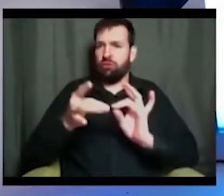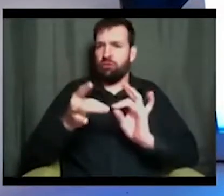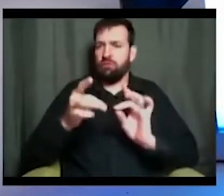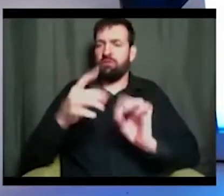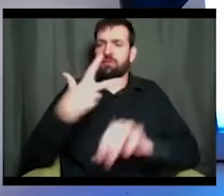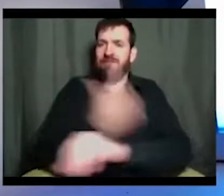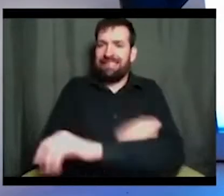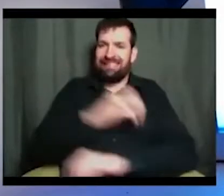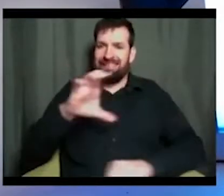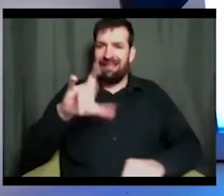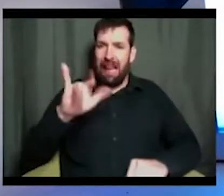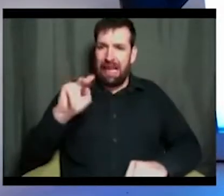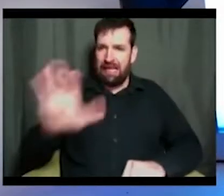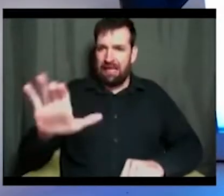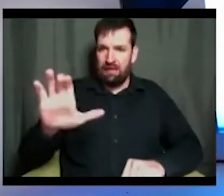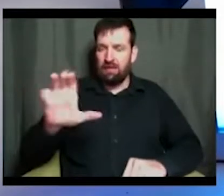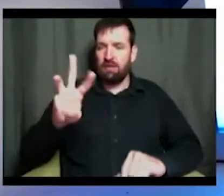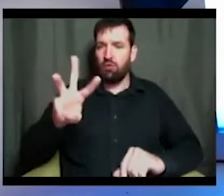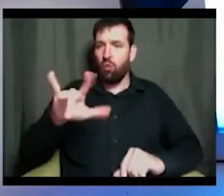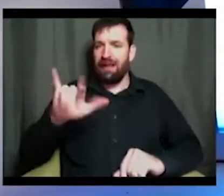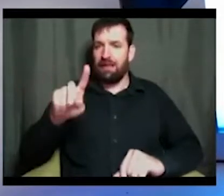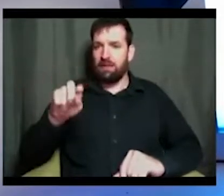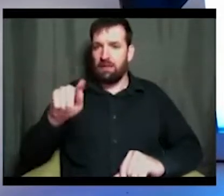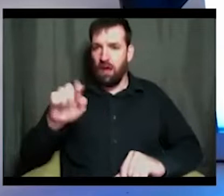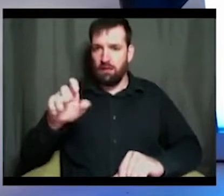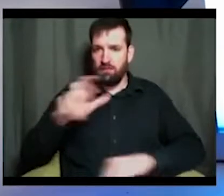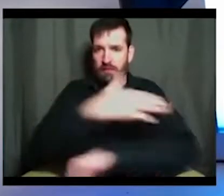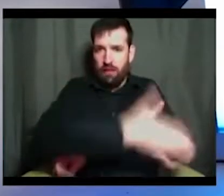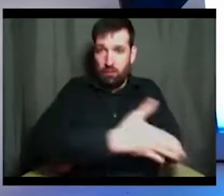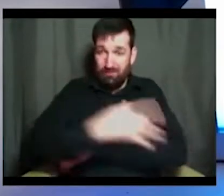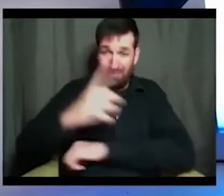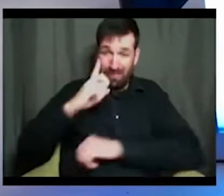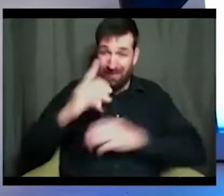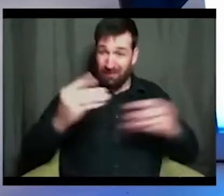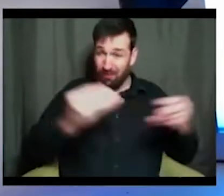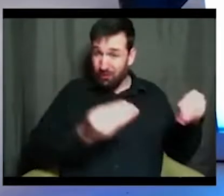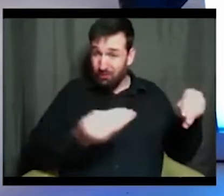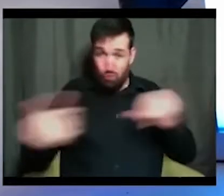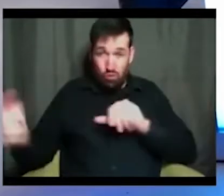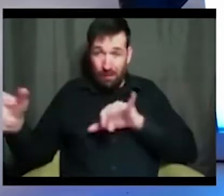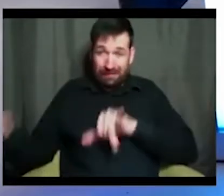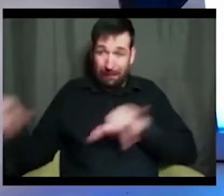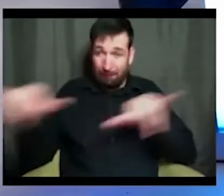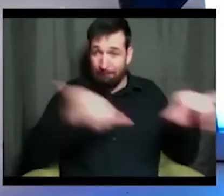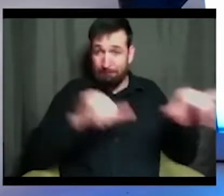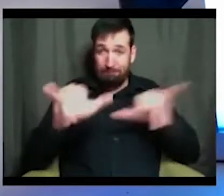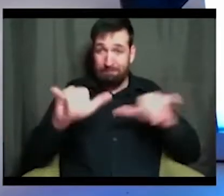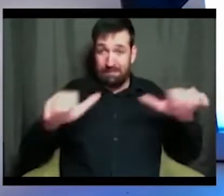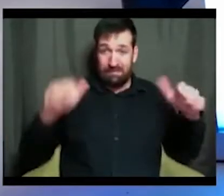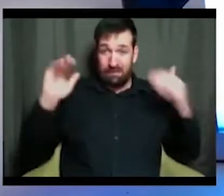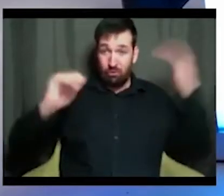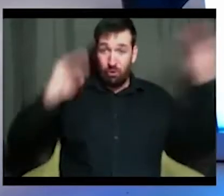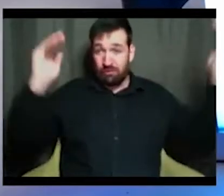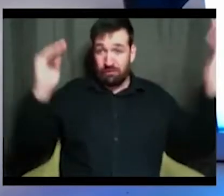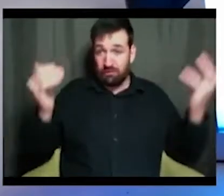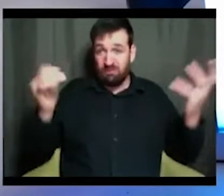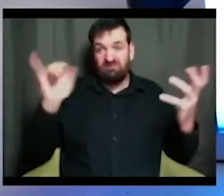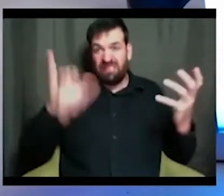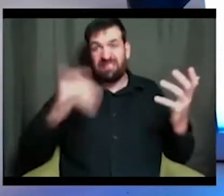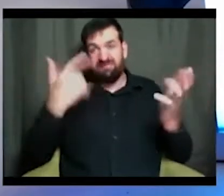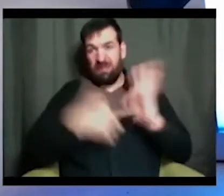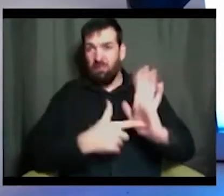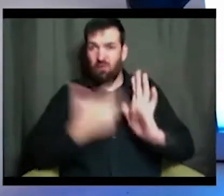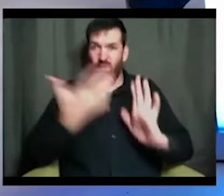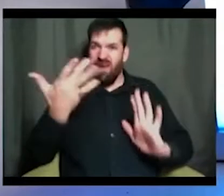right. I always ask that question. Do we think the rollout's going to go as smooth as with adults? And here's a good example of why it's not as easy